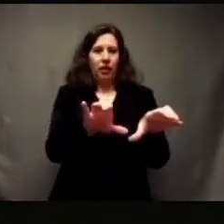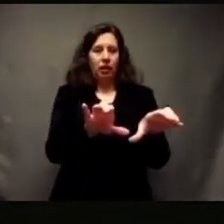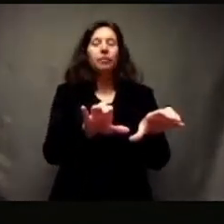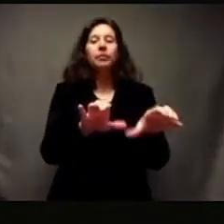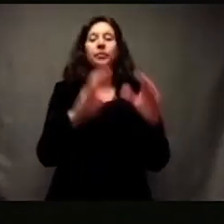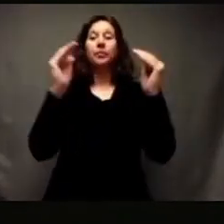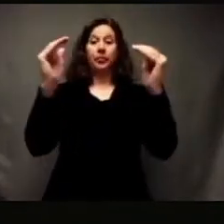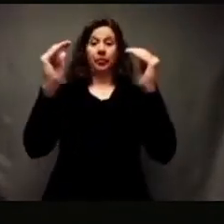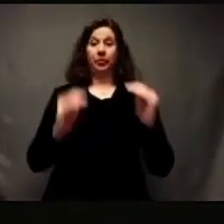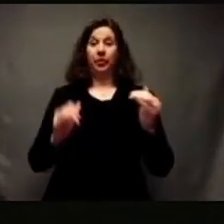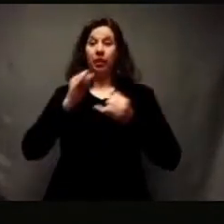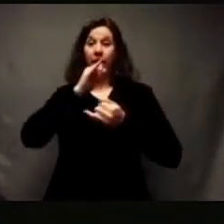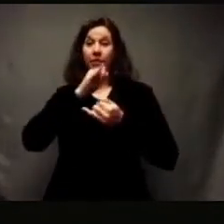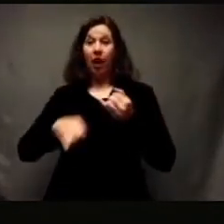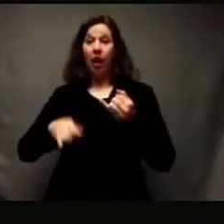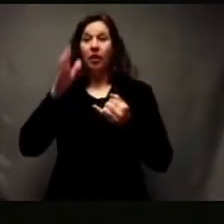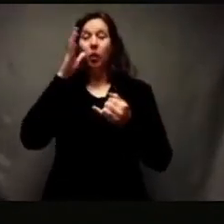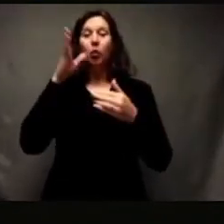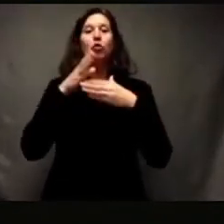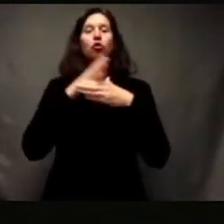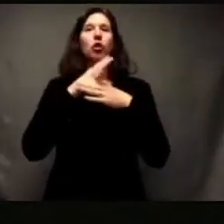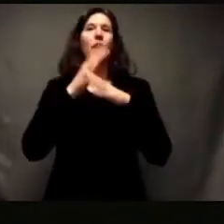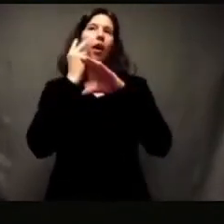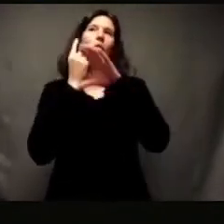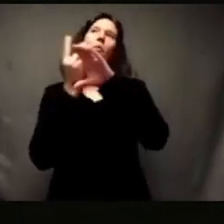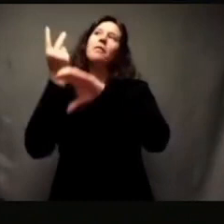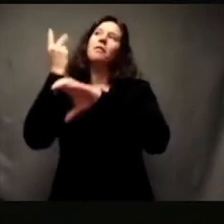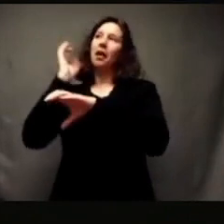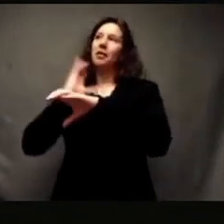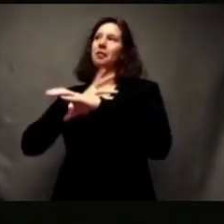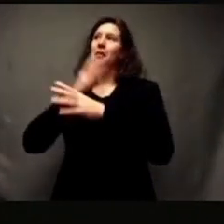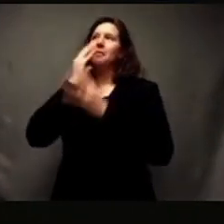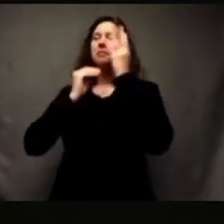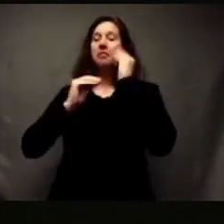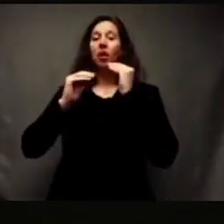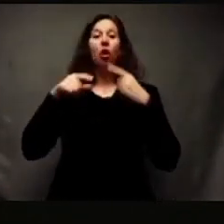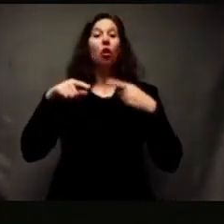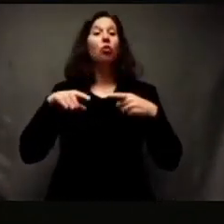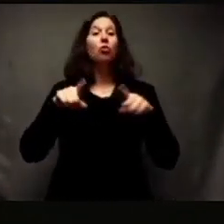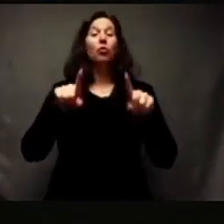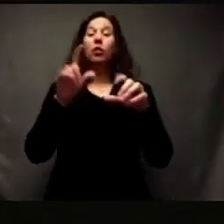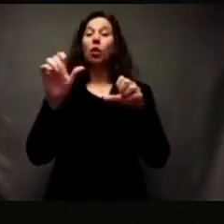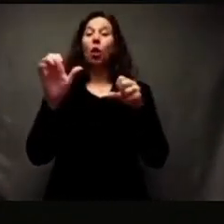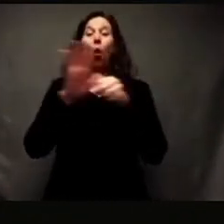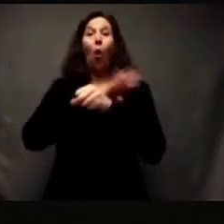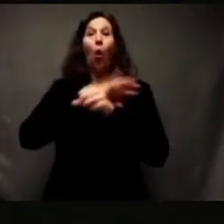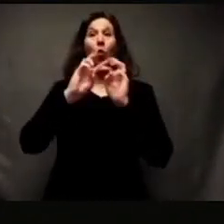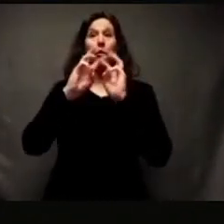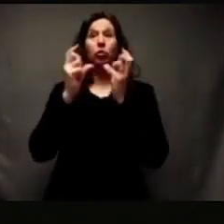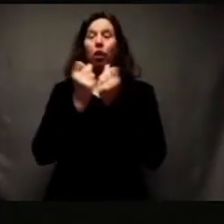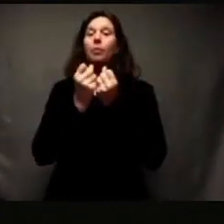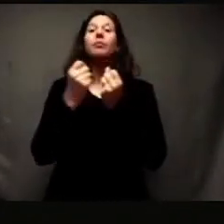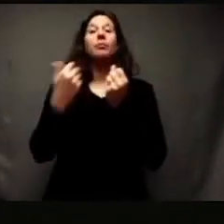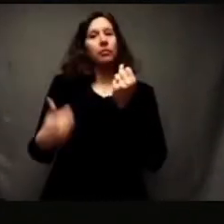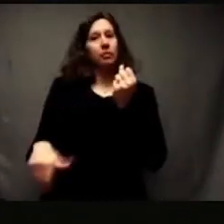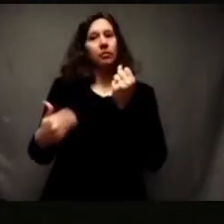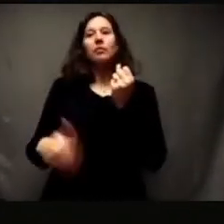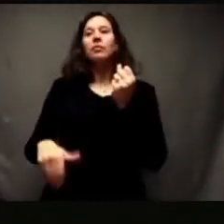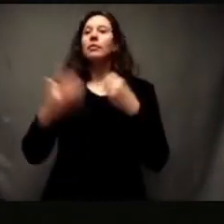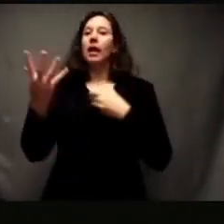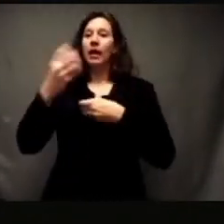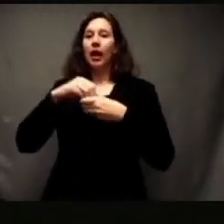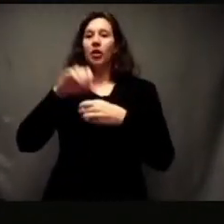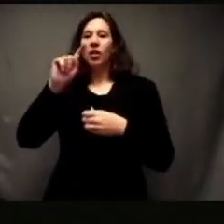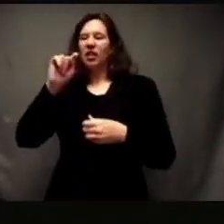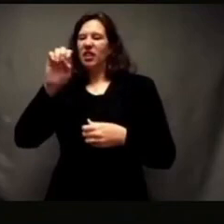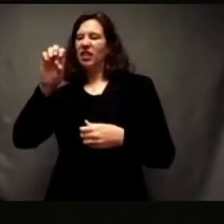then finally, we will share and reflect. And throughout all of this, we encourage you to engage, and Tess will tell us a little bit more about how you